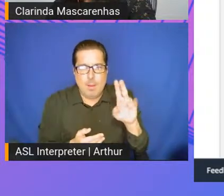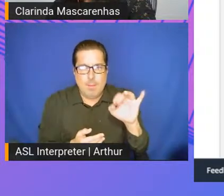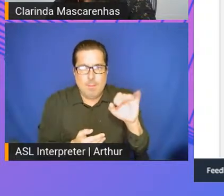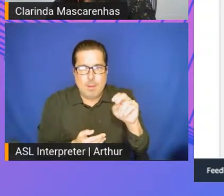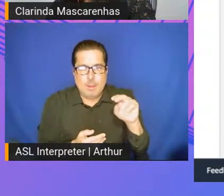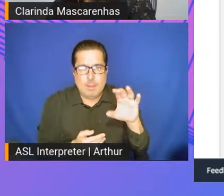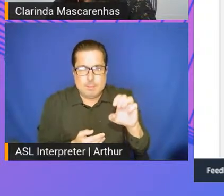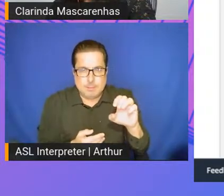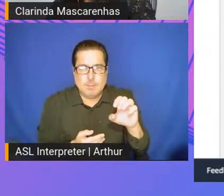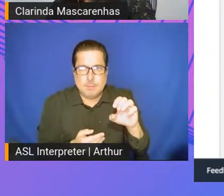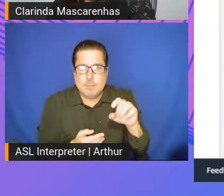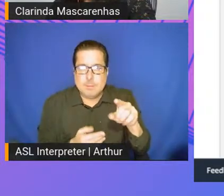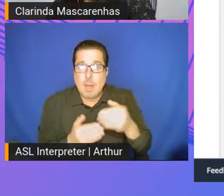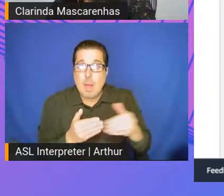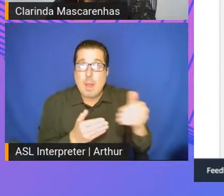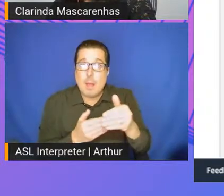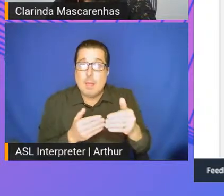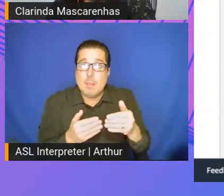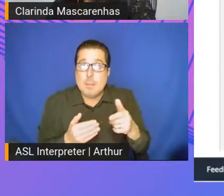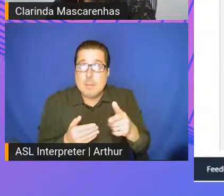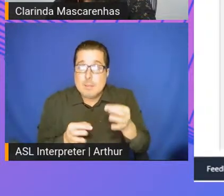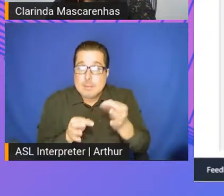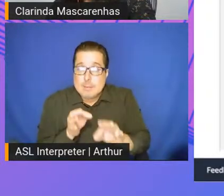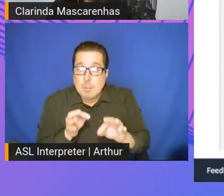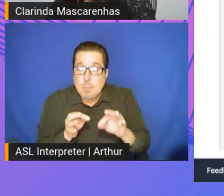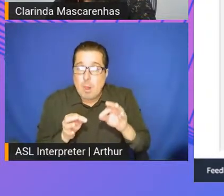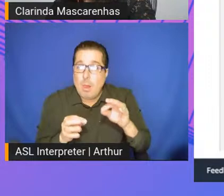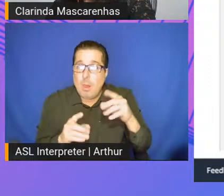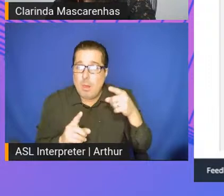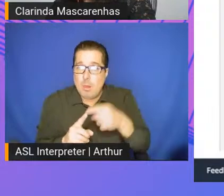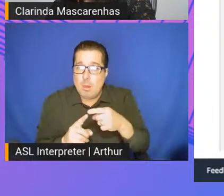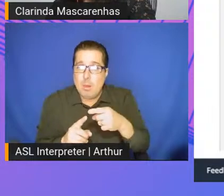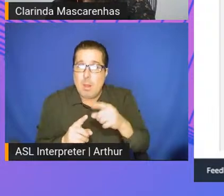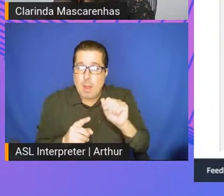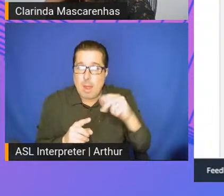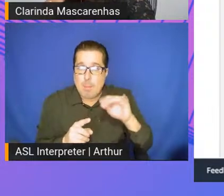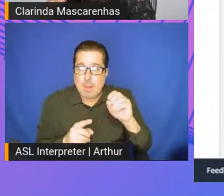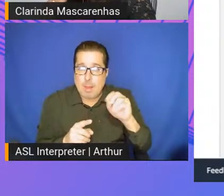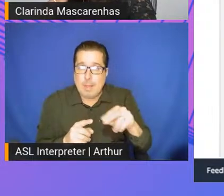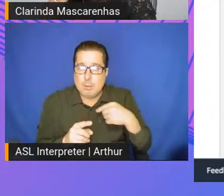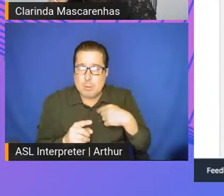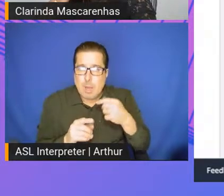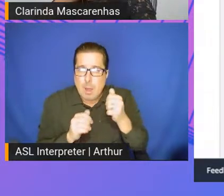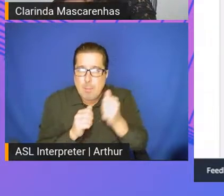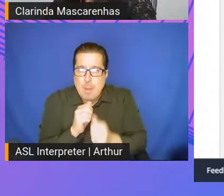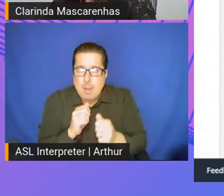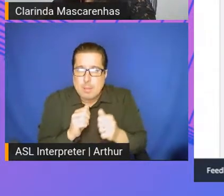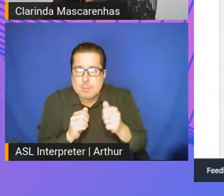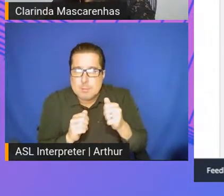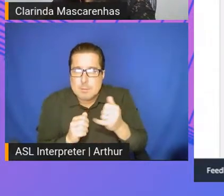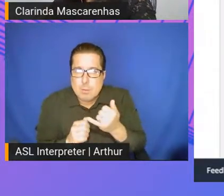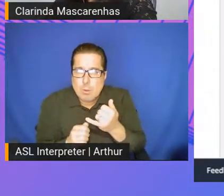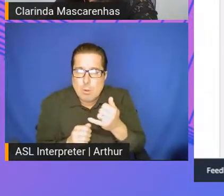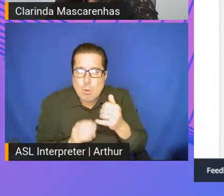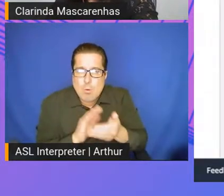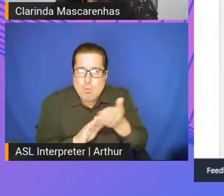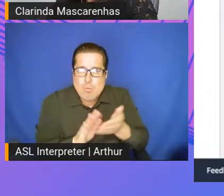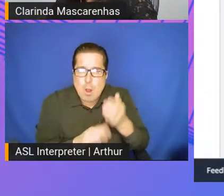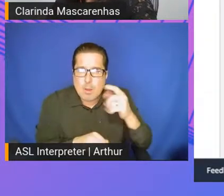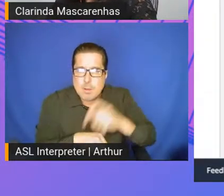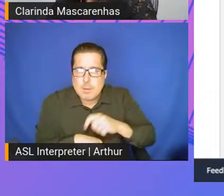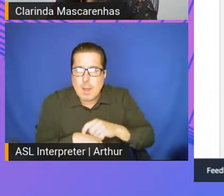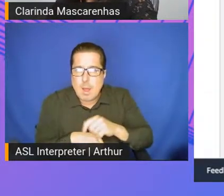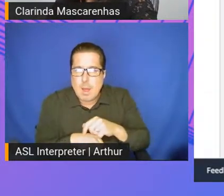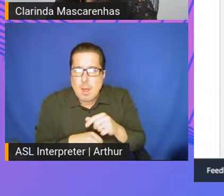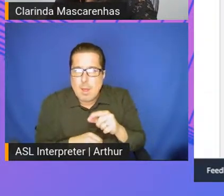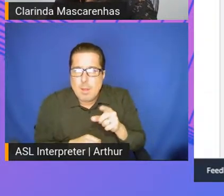very simple web application, so I just pass the runtime and the build command start command through the